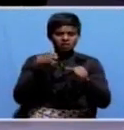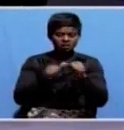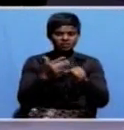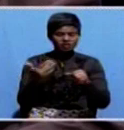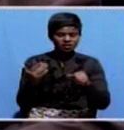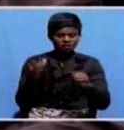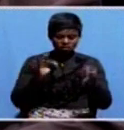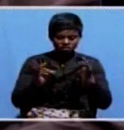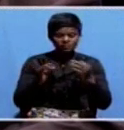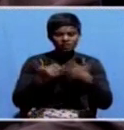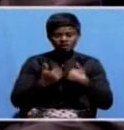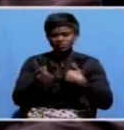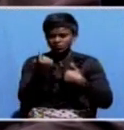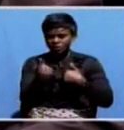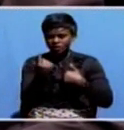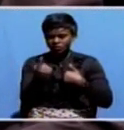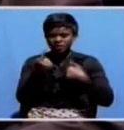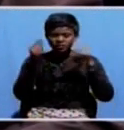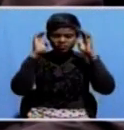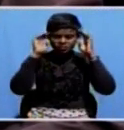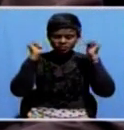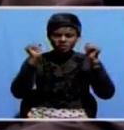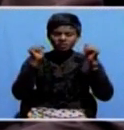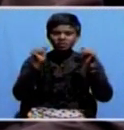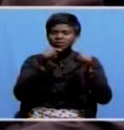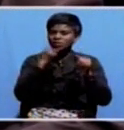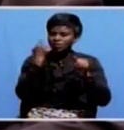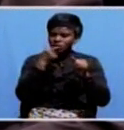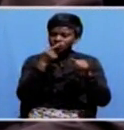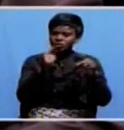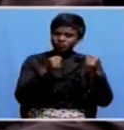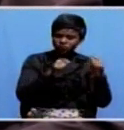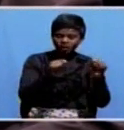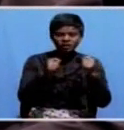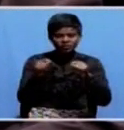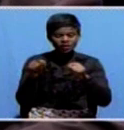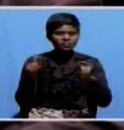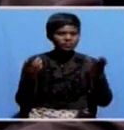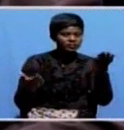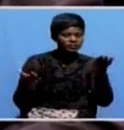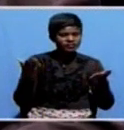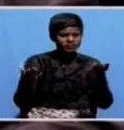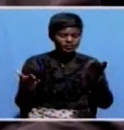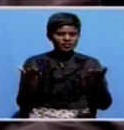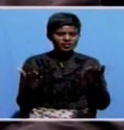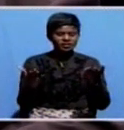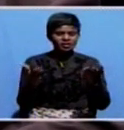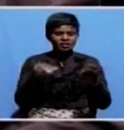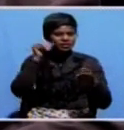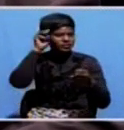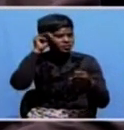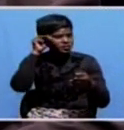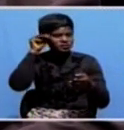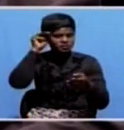If there is one president who tried to balance the ministerial